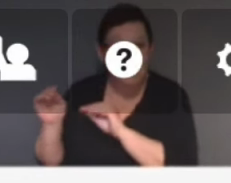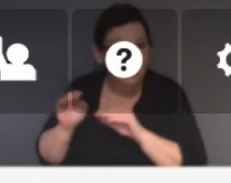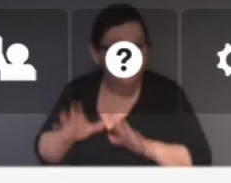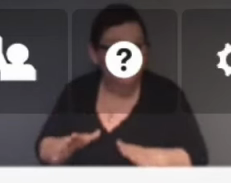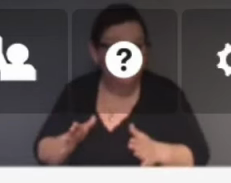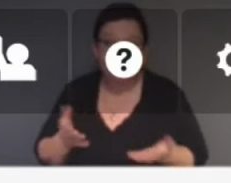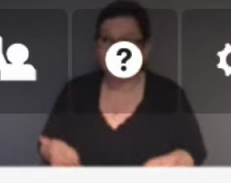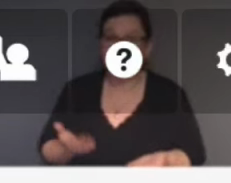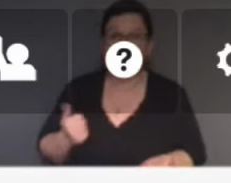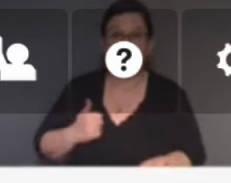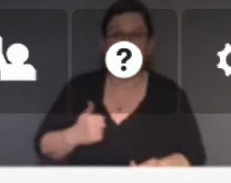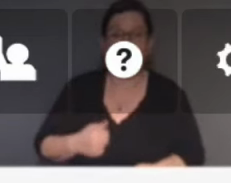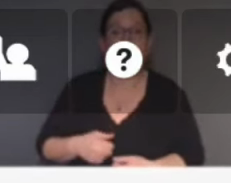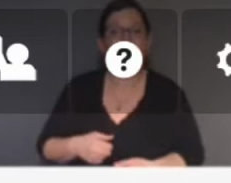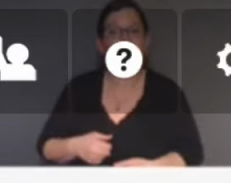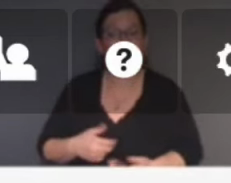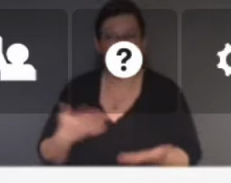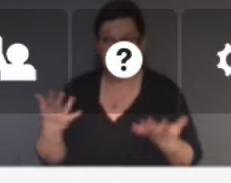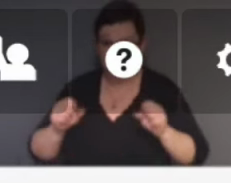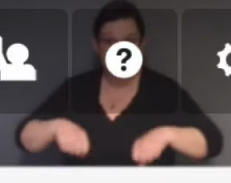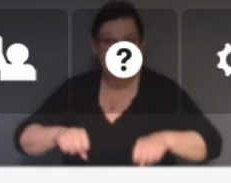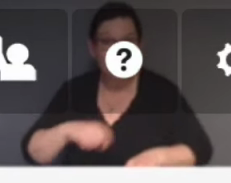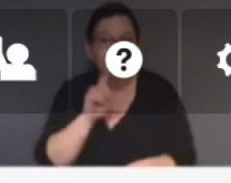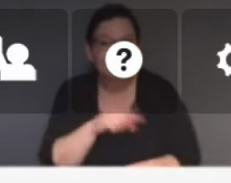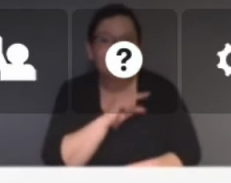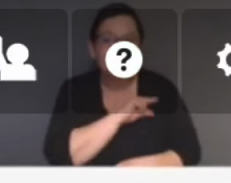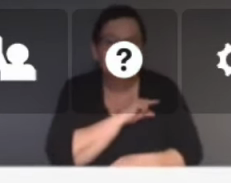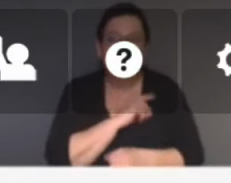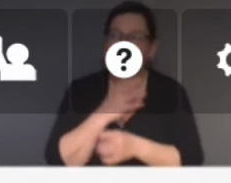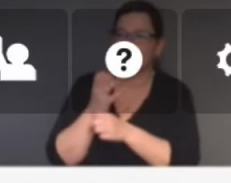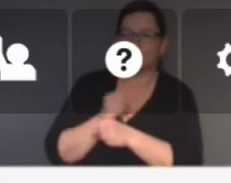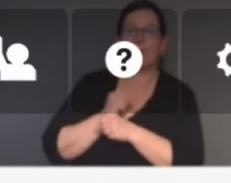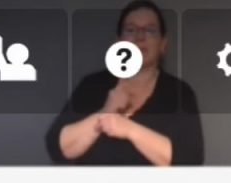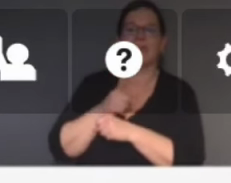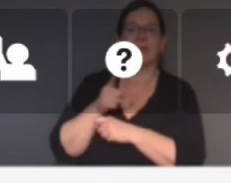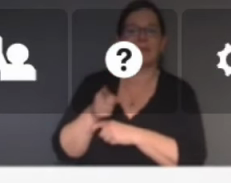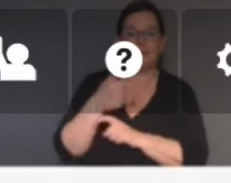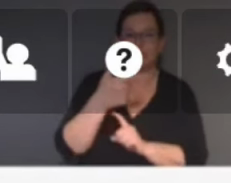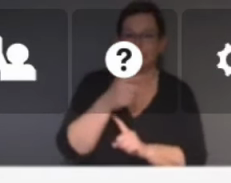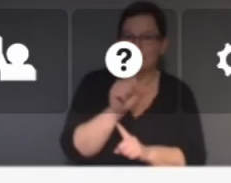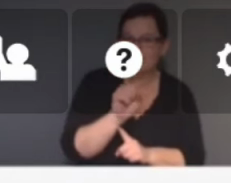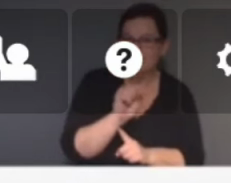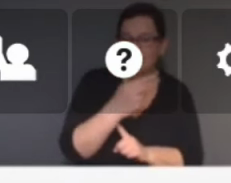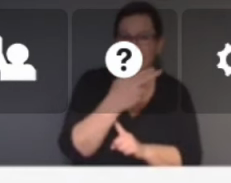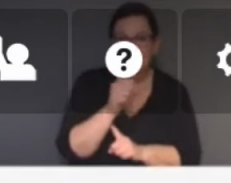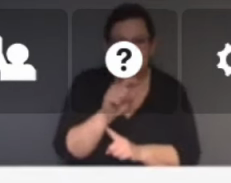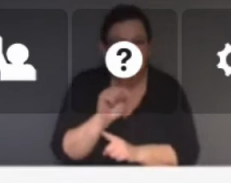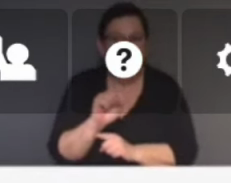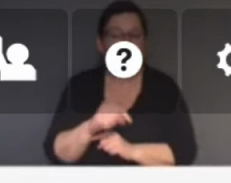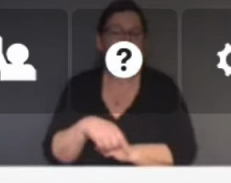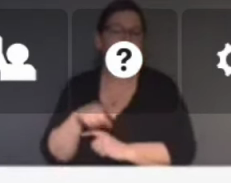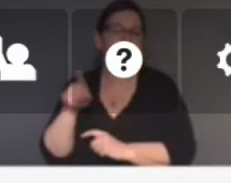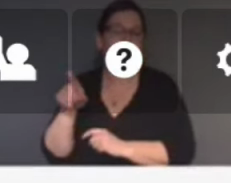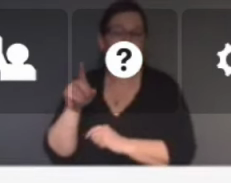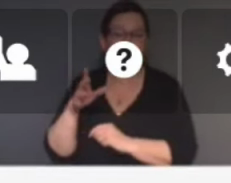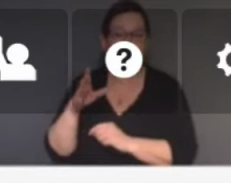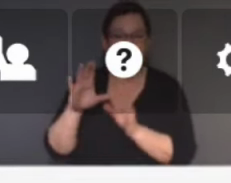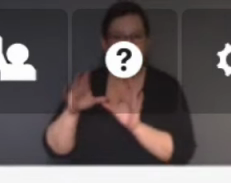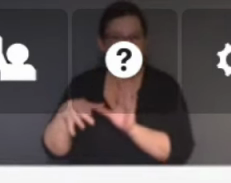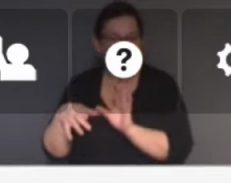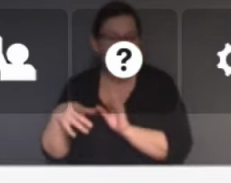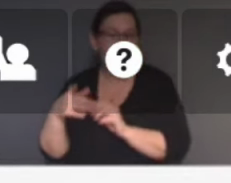Incentive payment as soon as you arrive in Canada. Like the GST HST credit, the